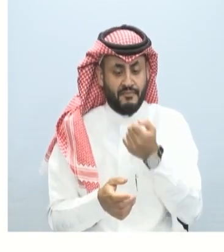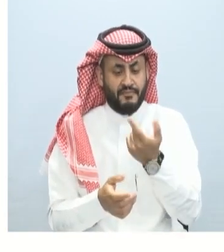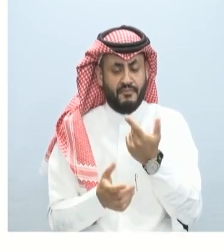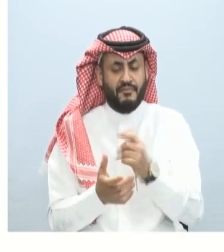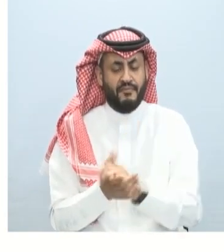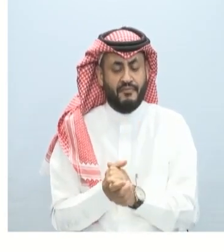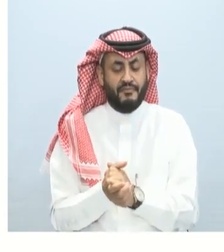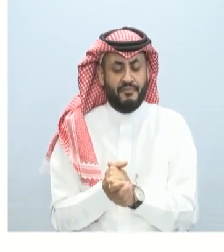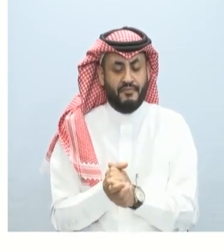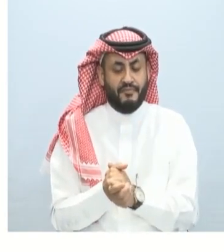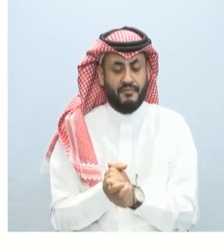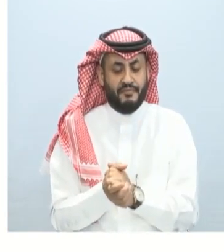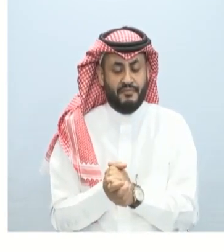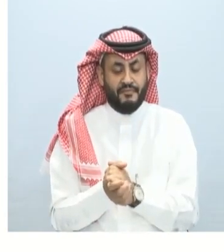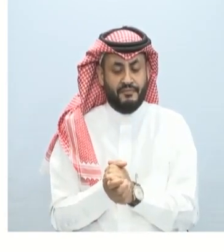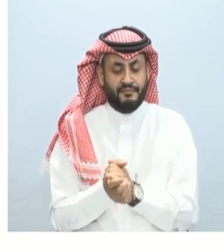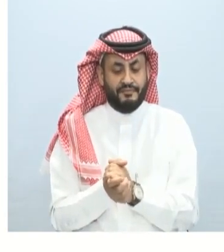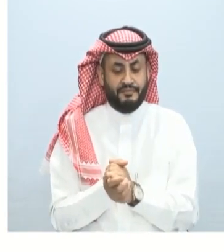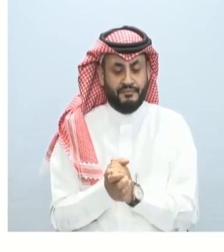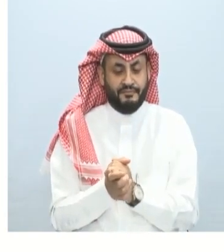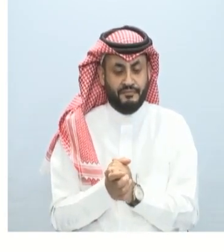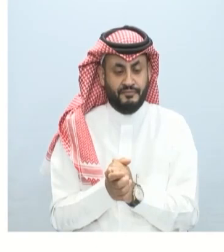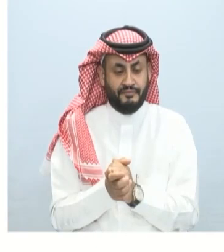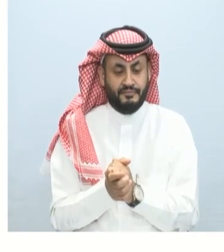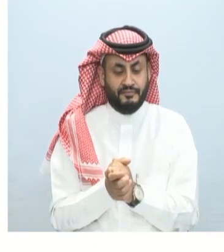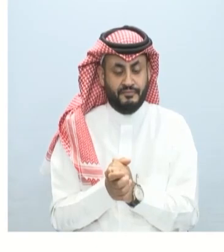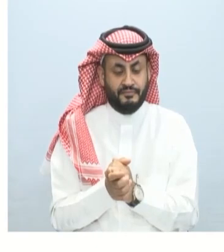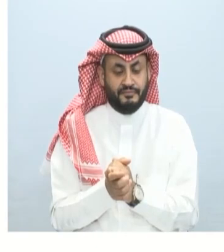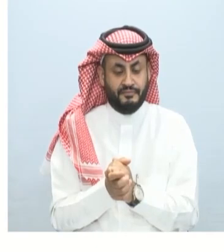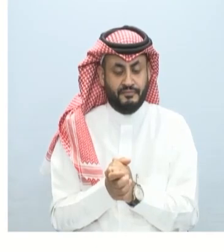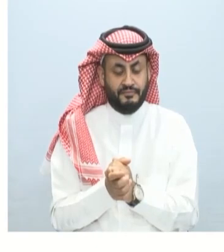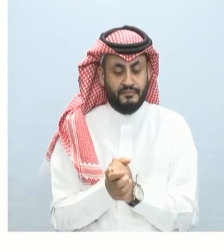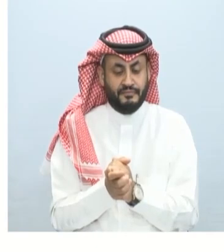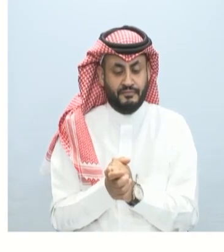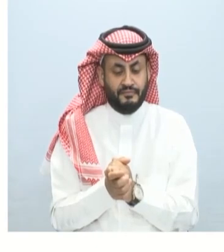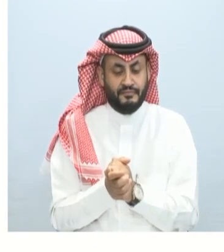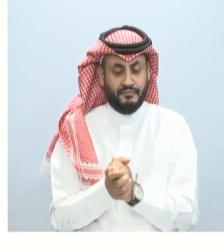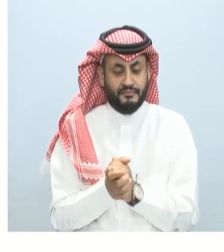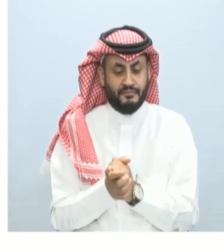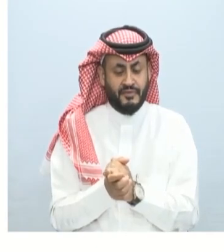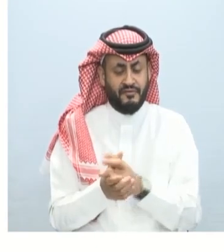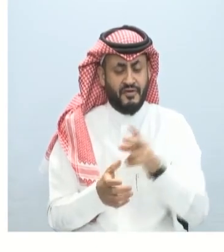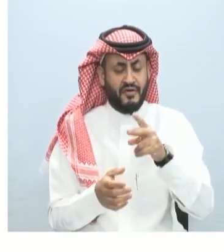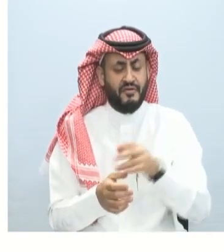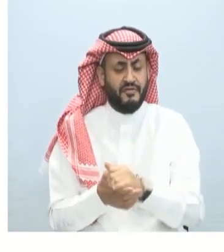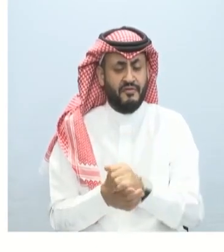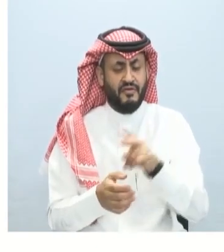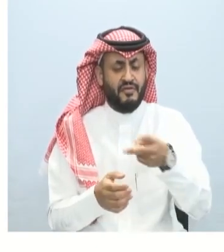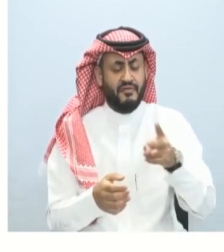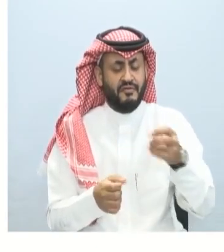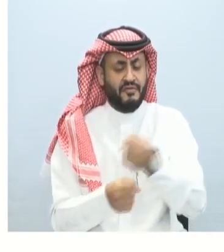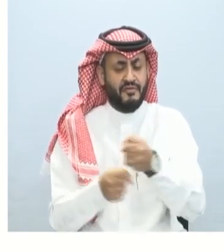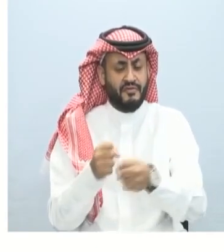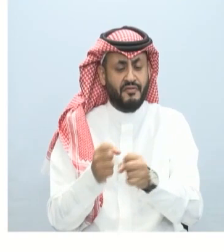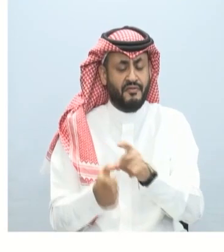eating healthier foods for a long time. So we have here, we use different structures as you can see, and as